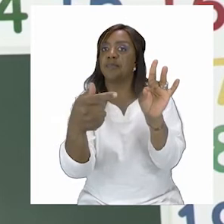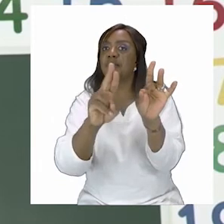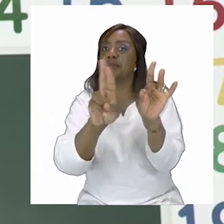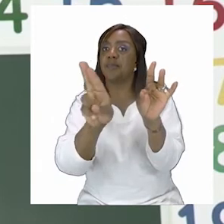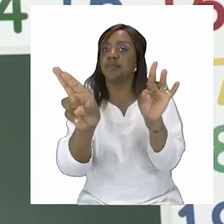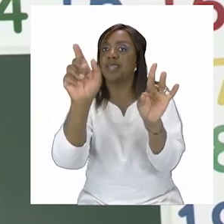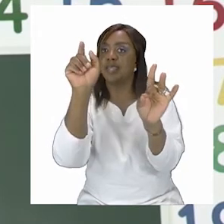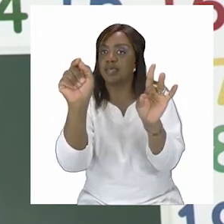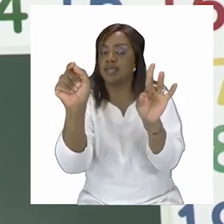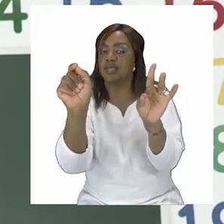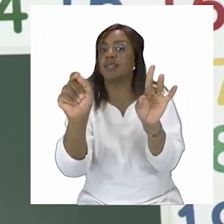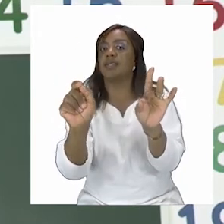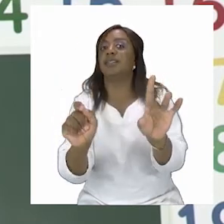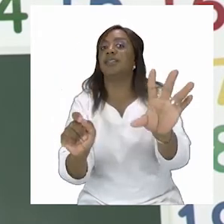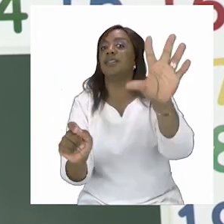8,